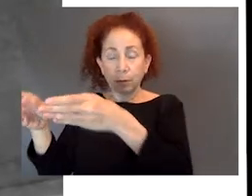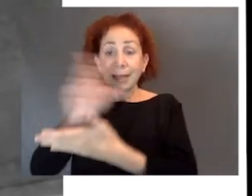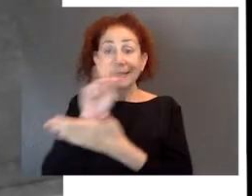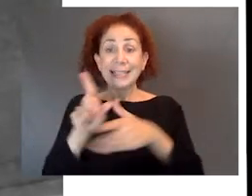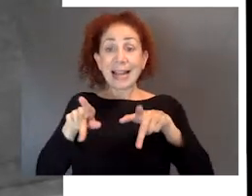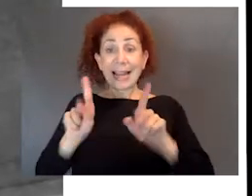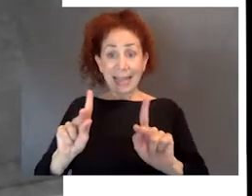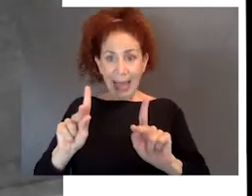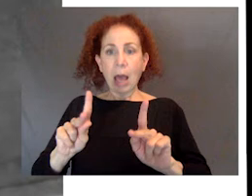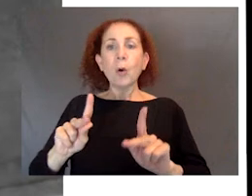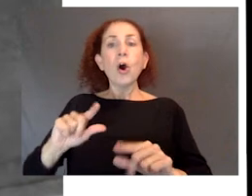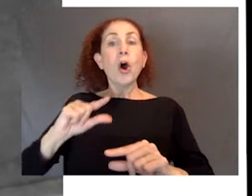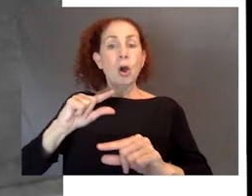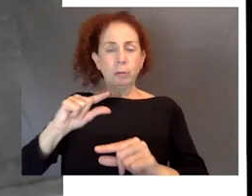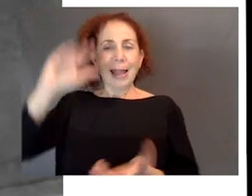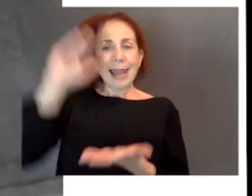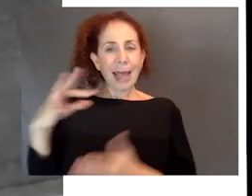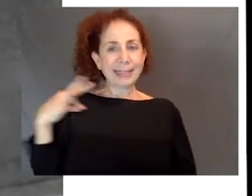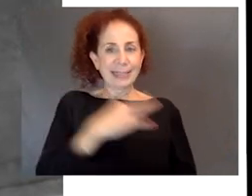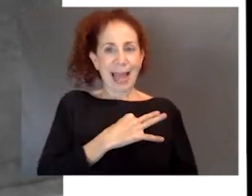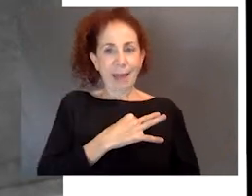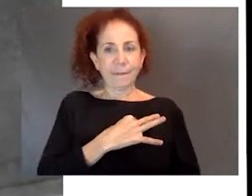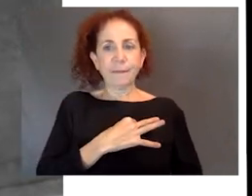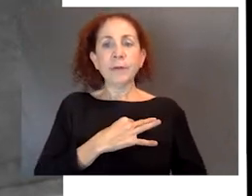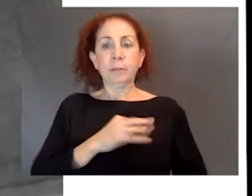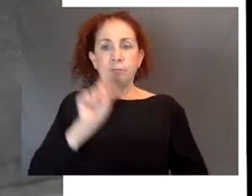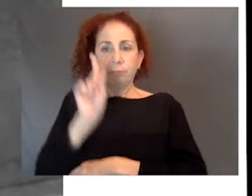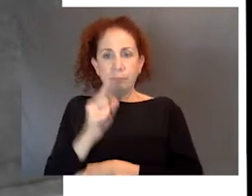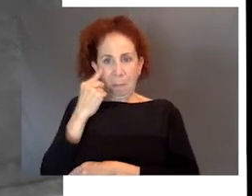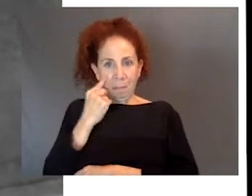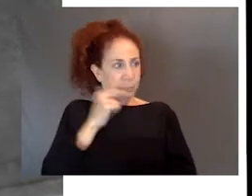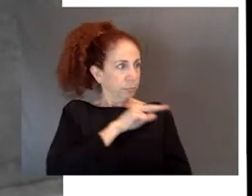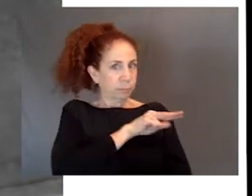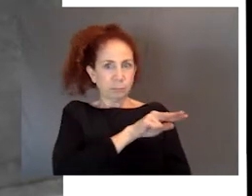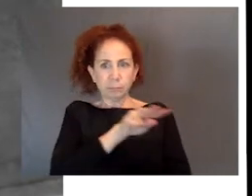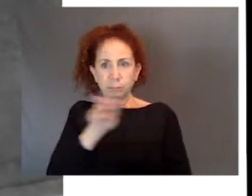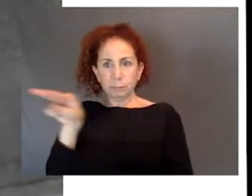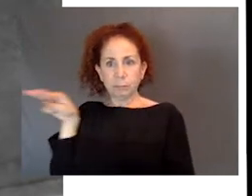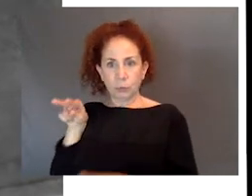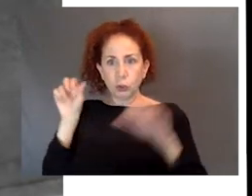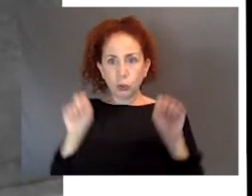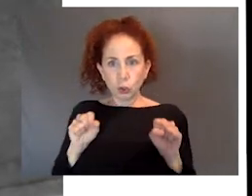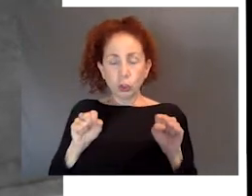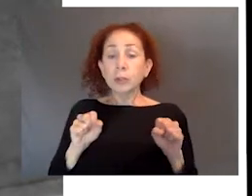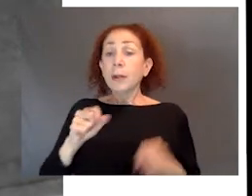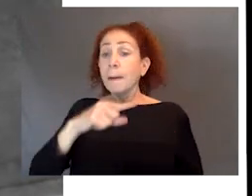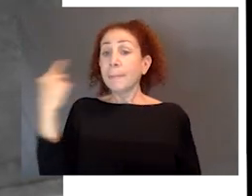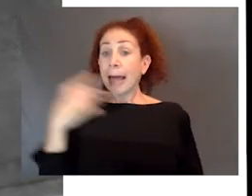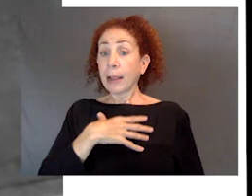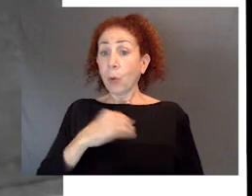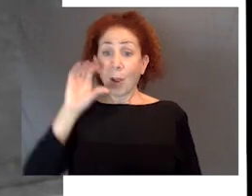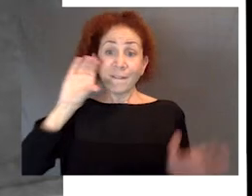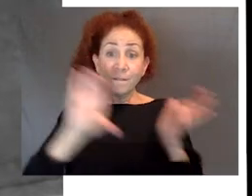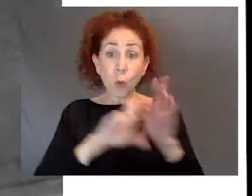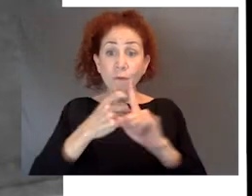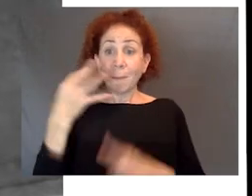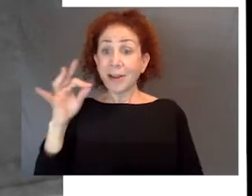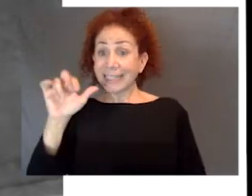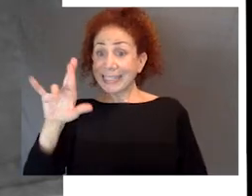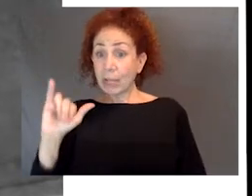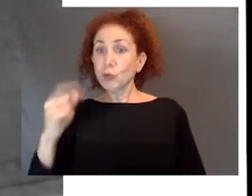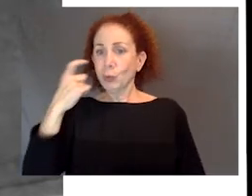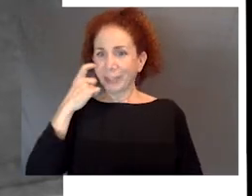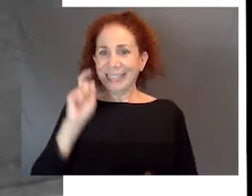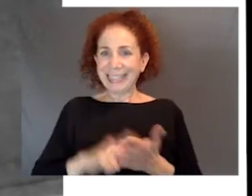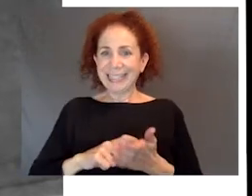design allowed for complete surveillance with a smaller staff. In this historical black and white photo from the 19th century, we can see